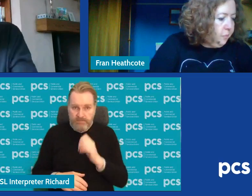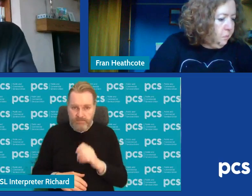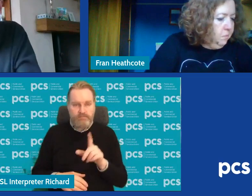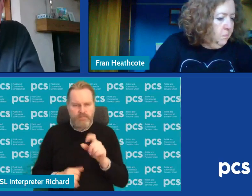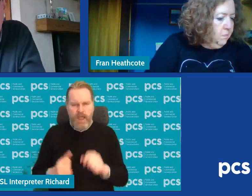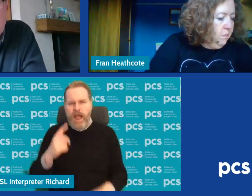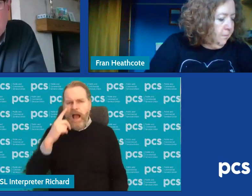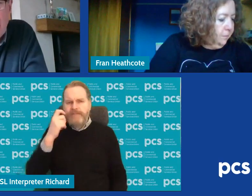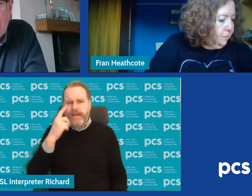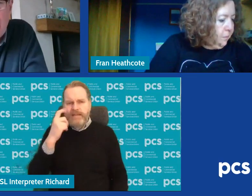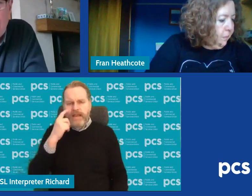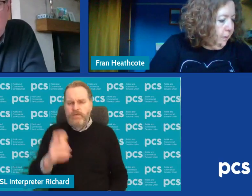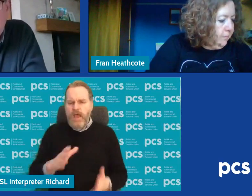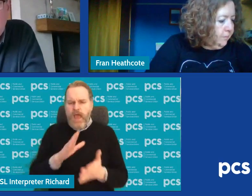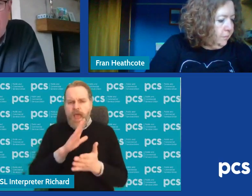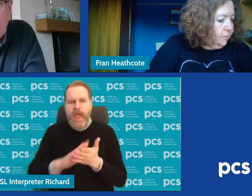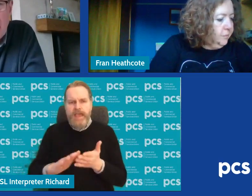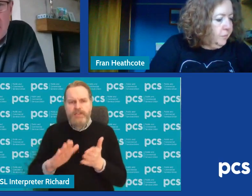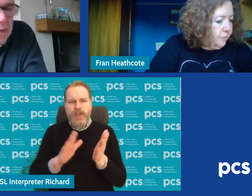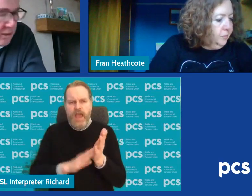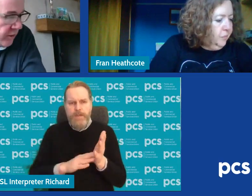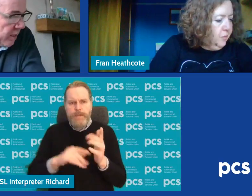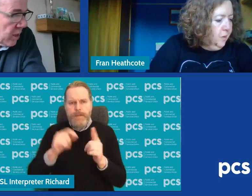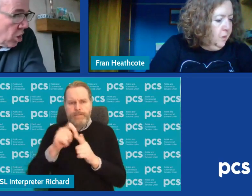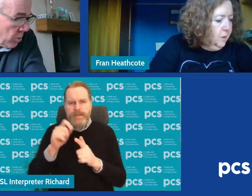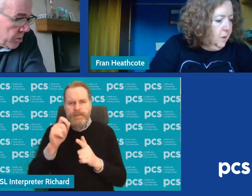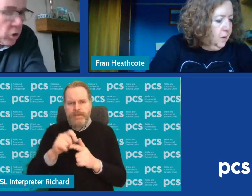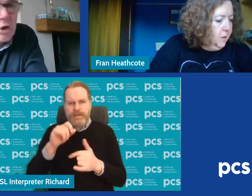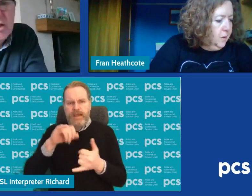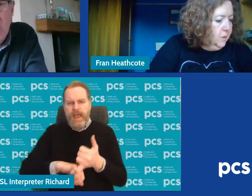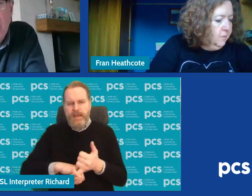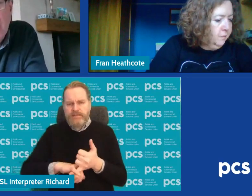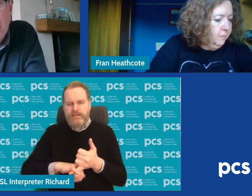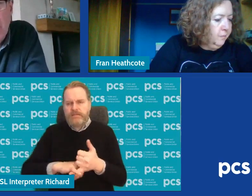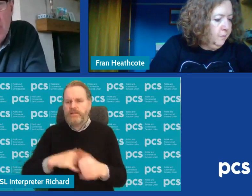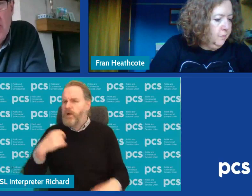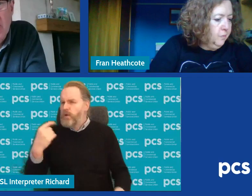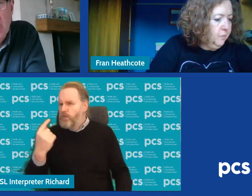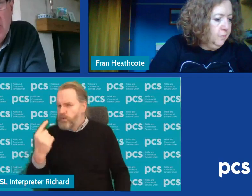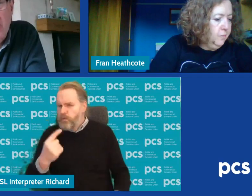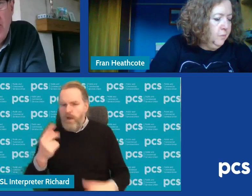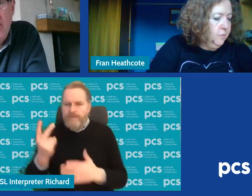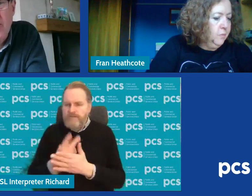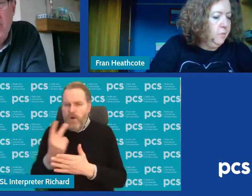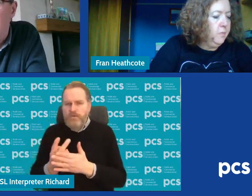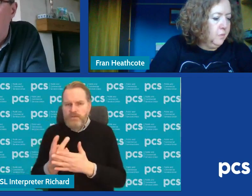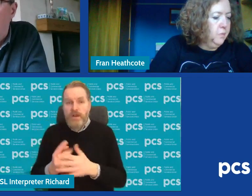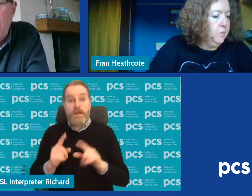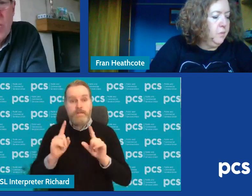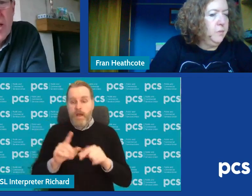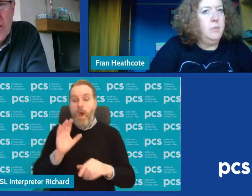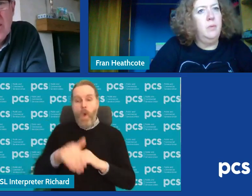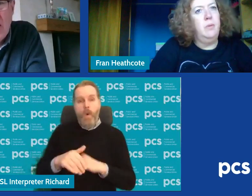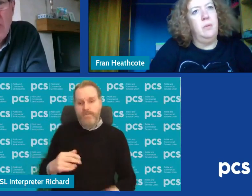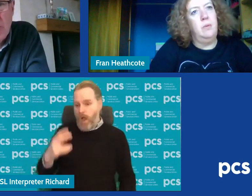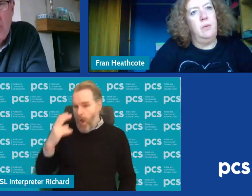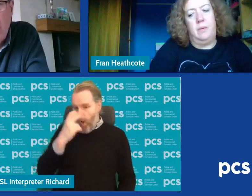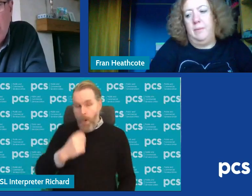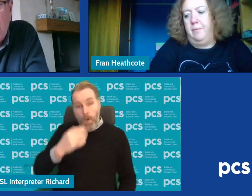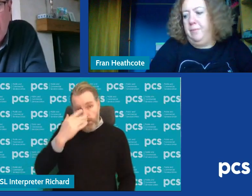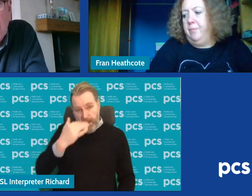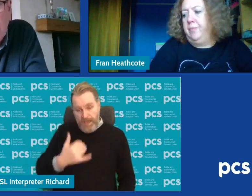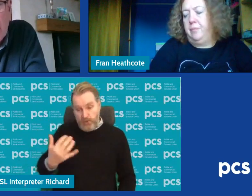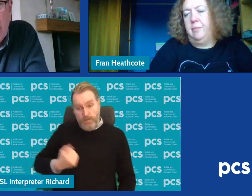specifically on HMPPS in the next couple of minutes, I'll come back to that. On the non-consolidated point, can I just say on that we understand the problem